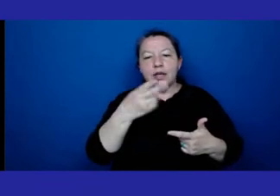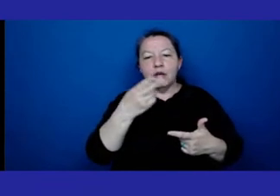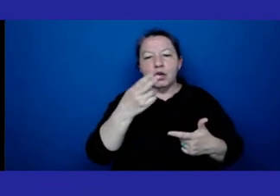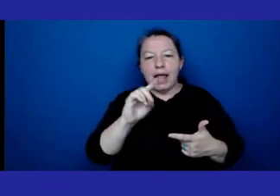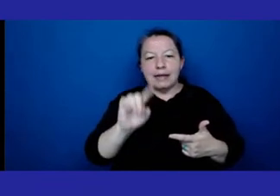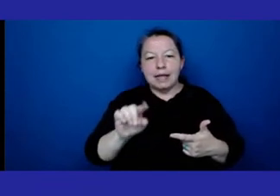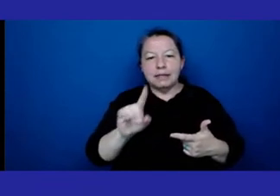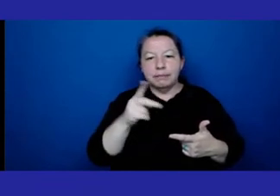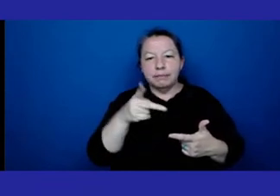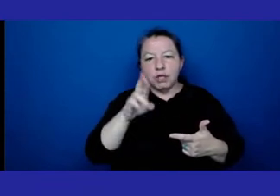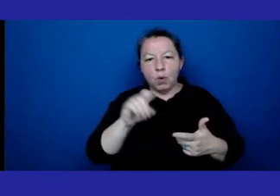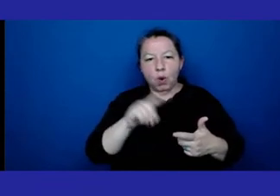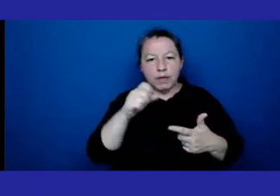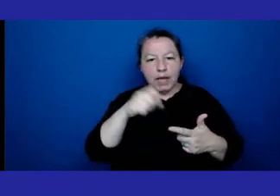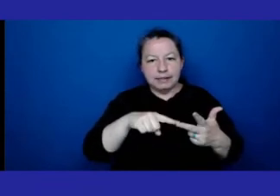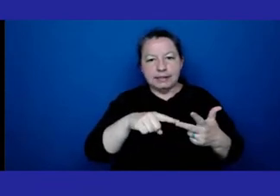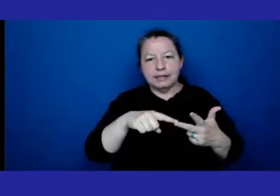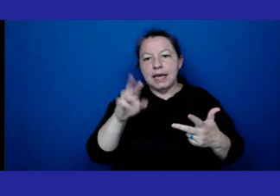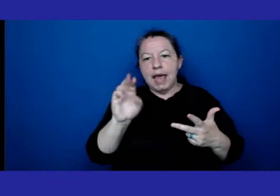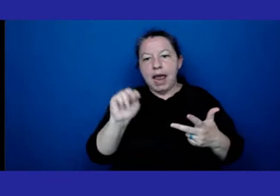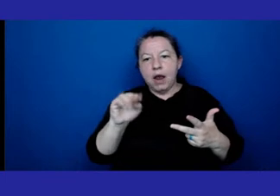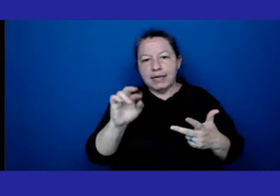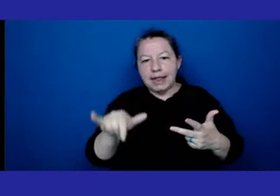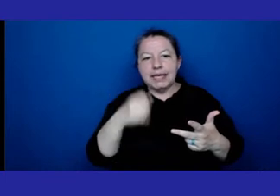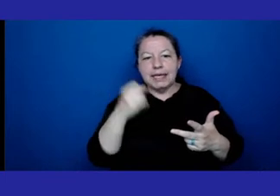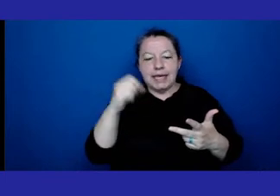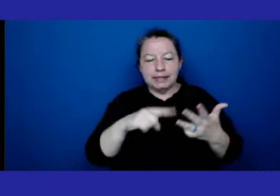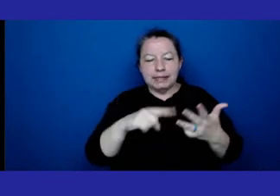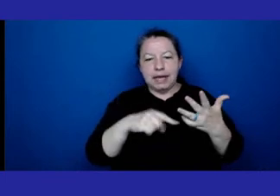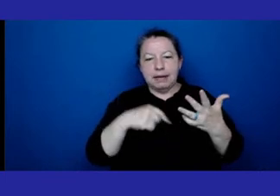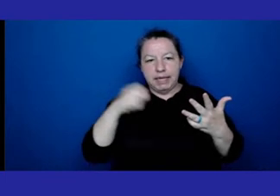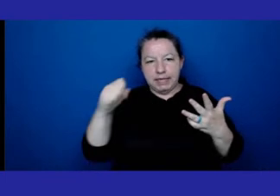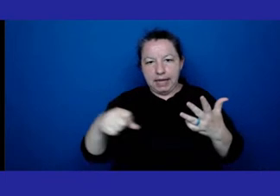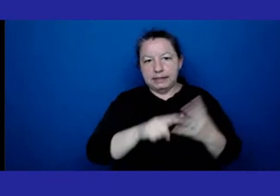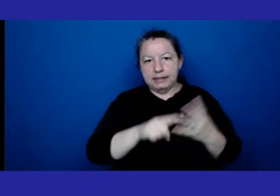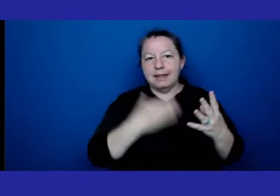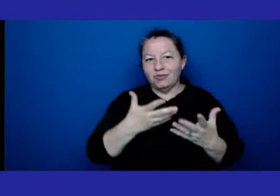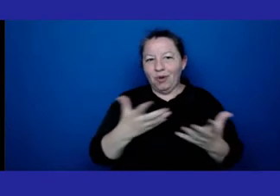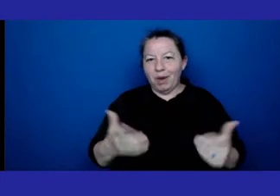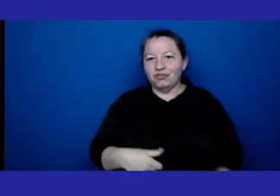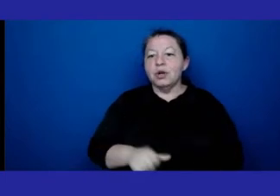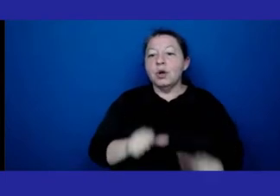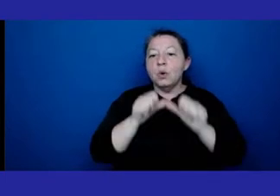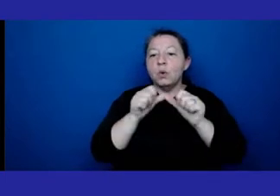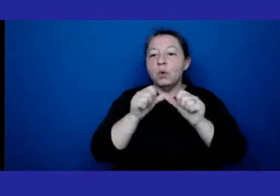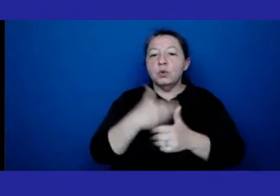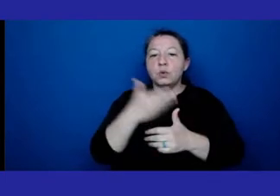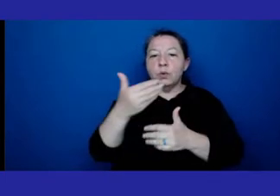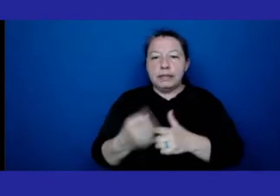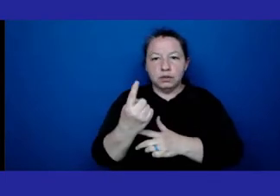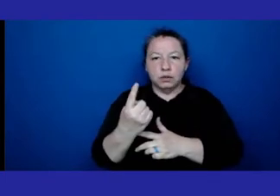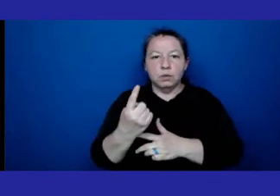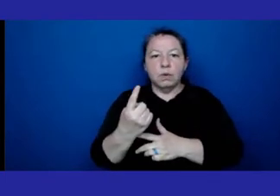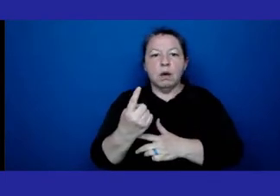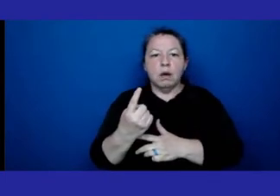Yes. And Jose Pagan? Yes. Thank you so much. Thank you. So let's move to the next one. Ms.